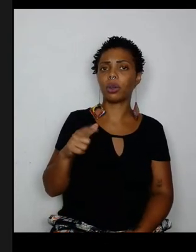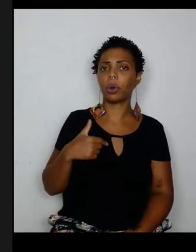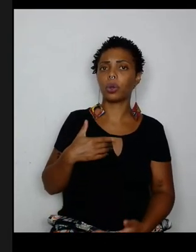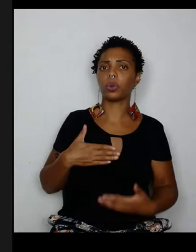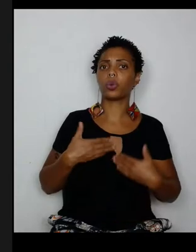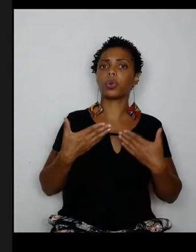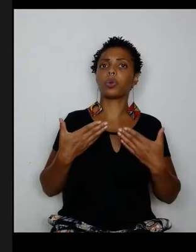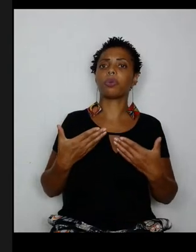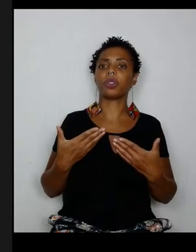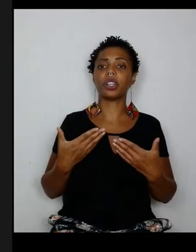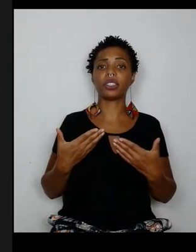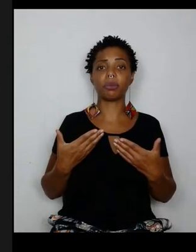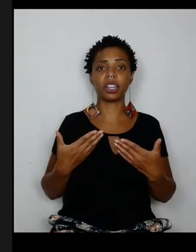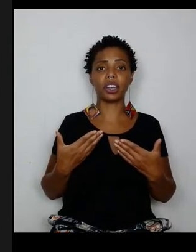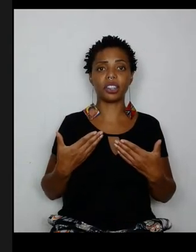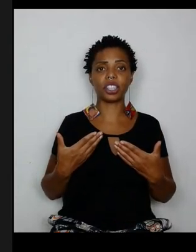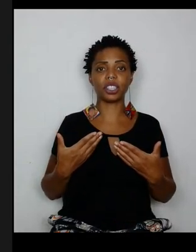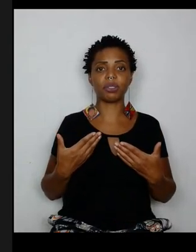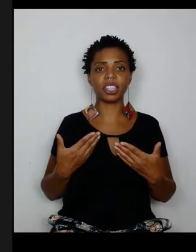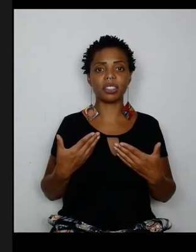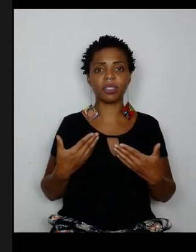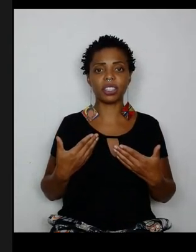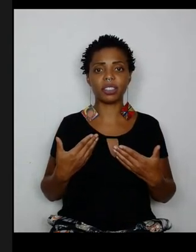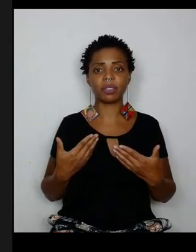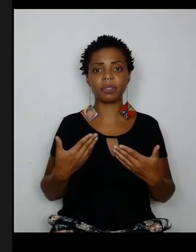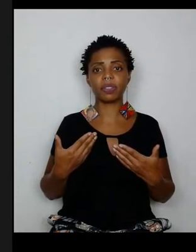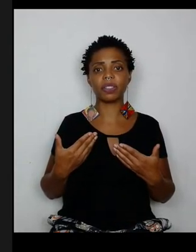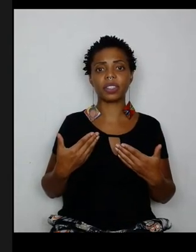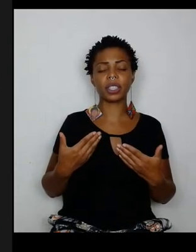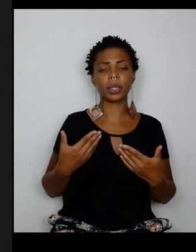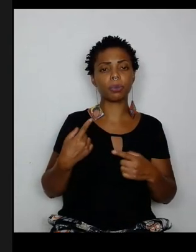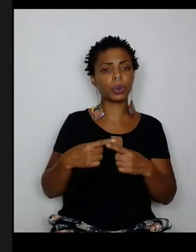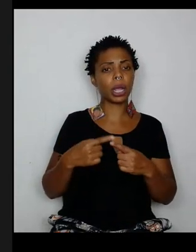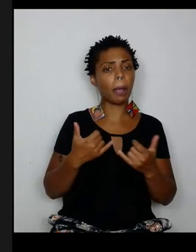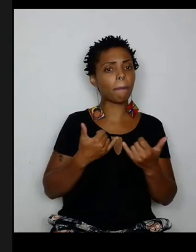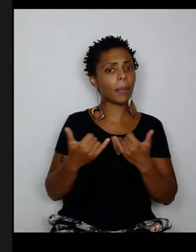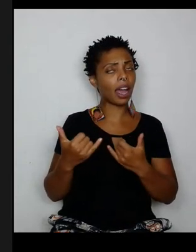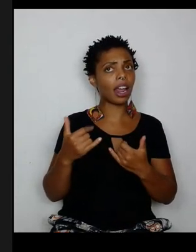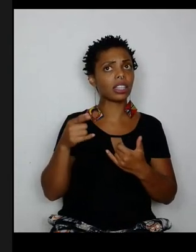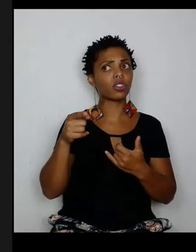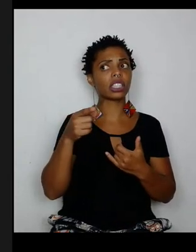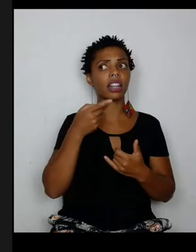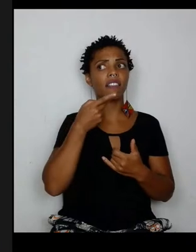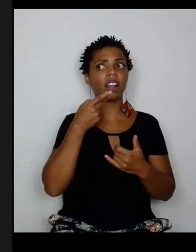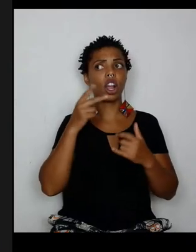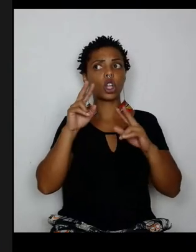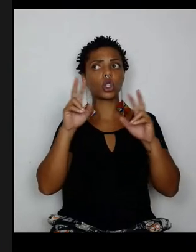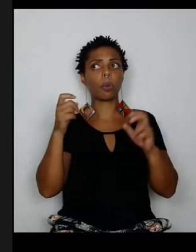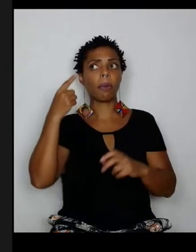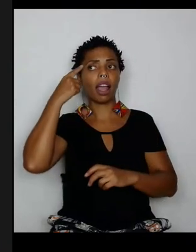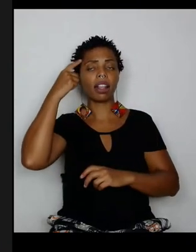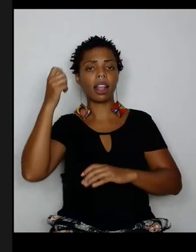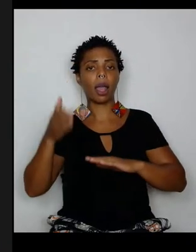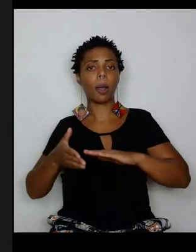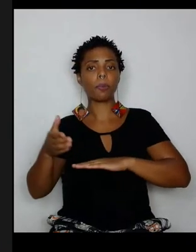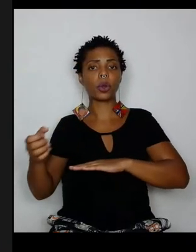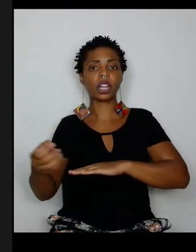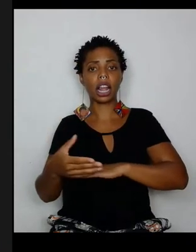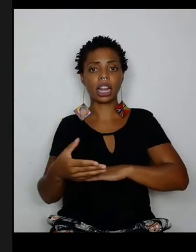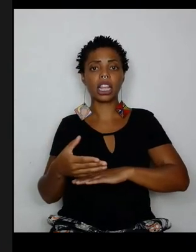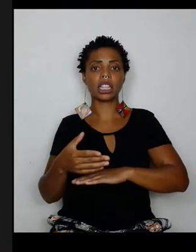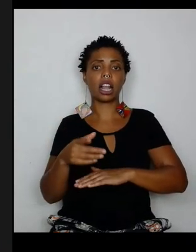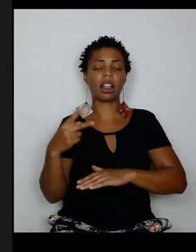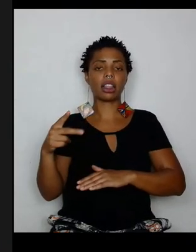be describing a modernist reading of gogan where the meanings of his are the social meanings bizarre the gender meaning of bizarre are